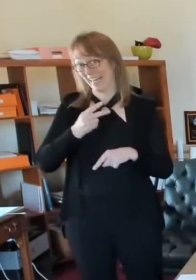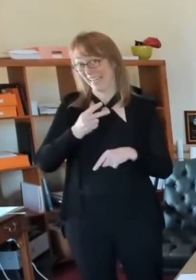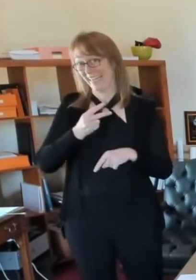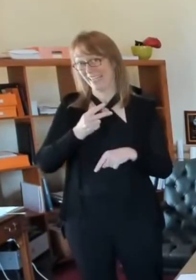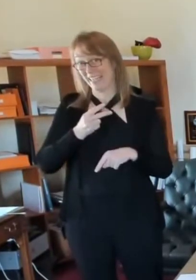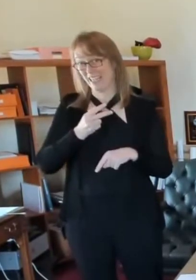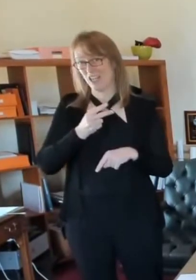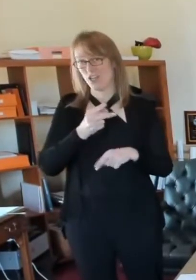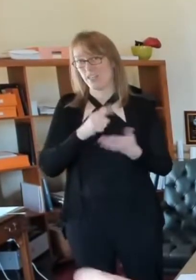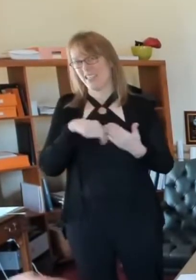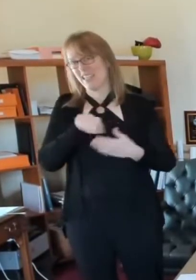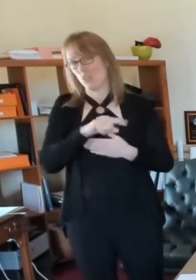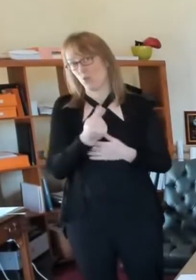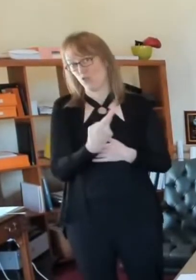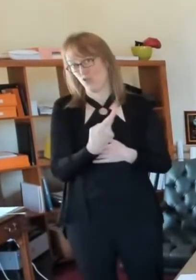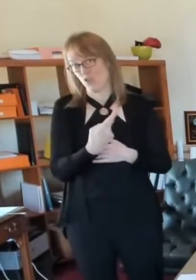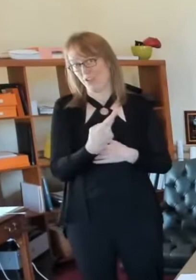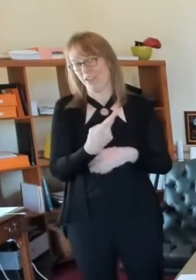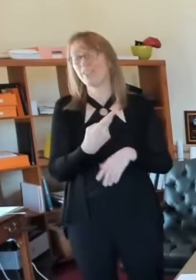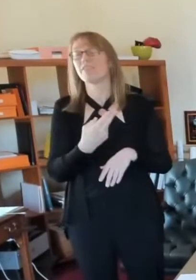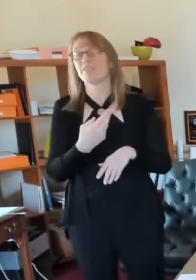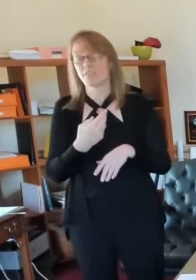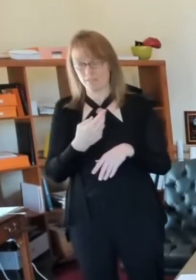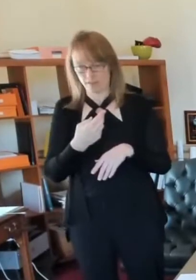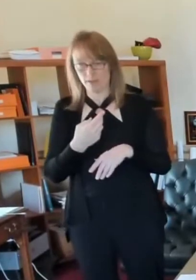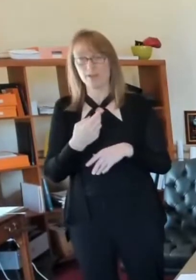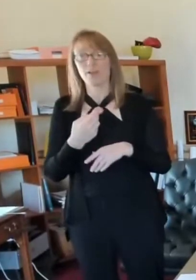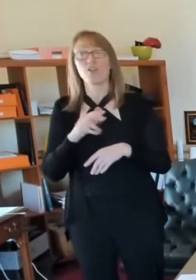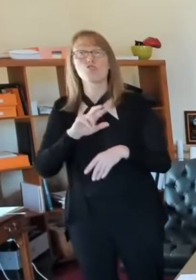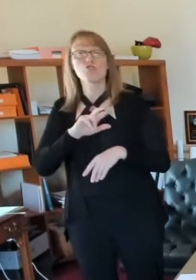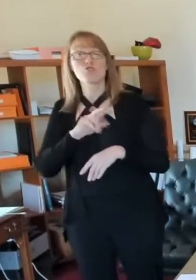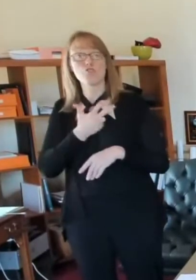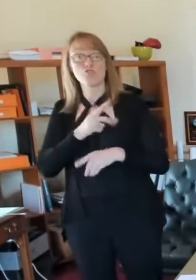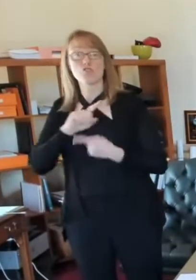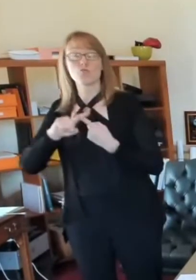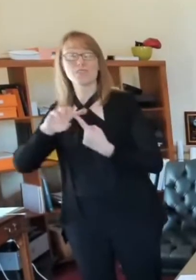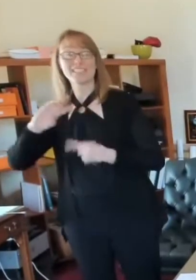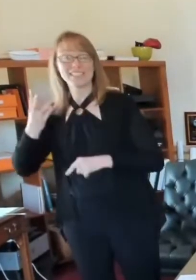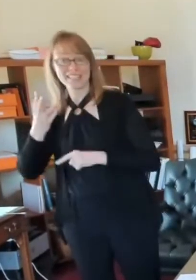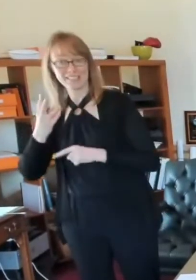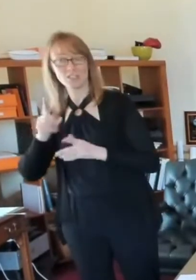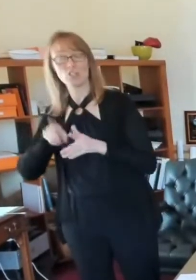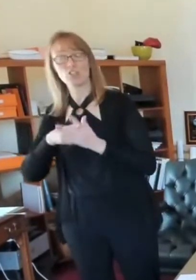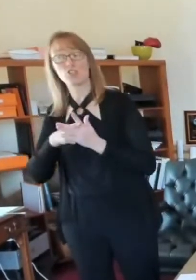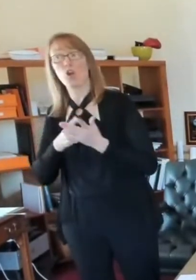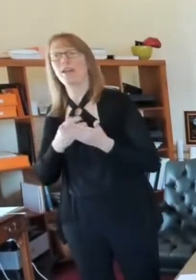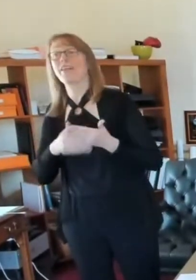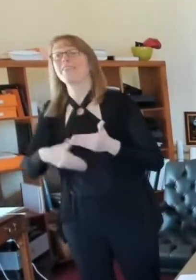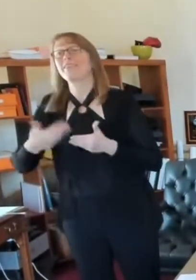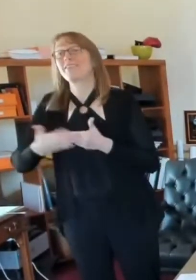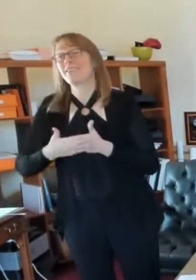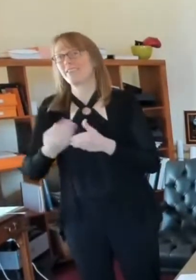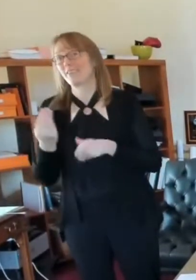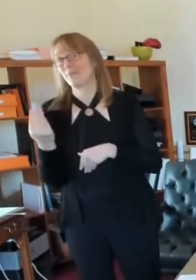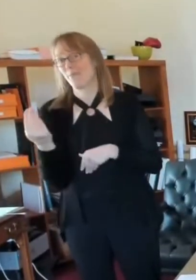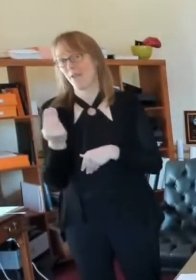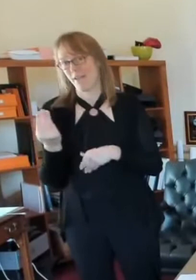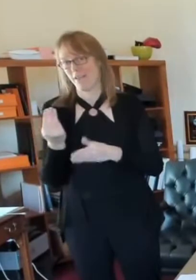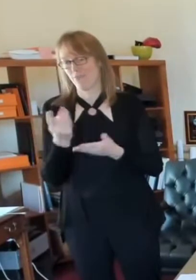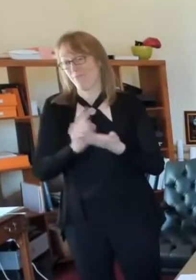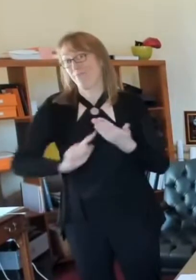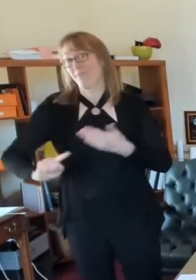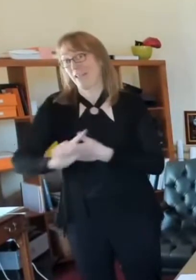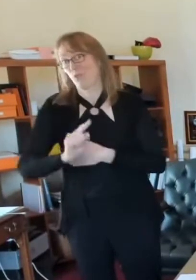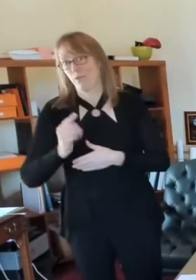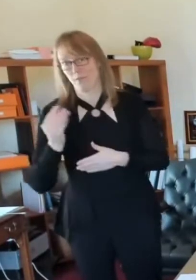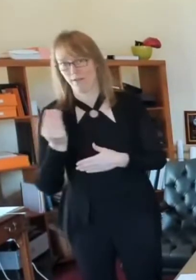then third through sixth, starting the following Monday. Everybody believes that it's best for kids to be